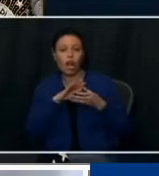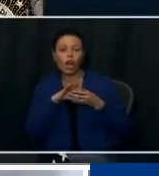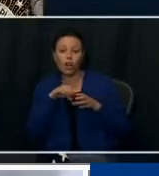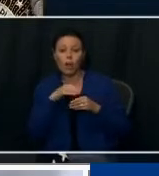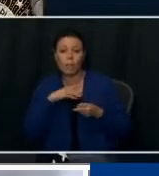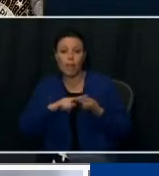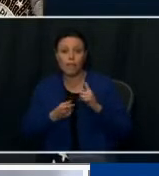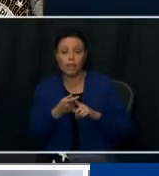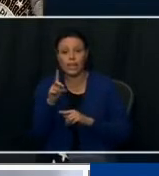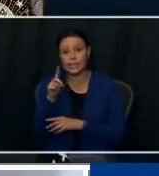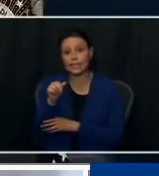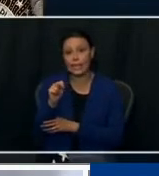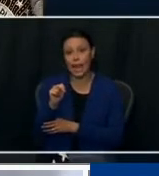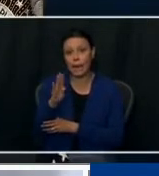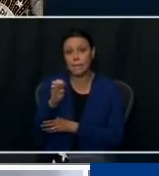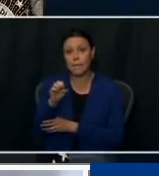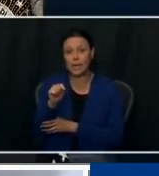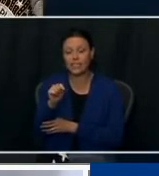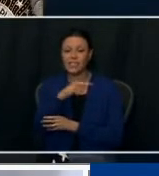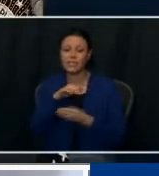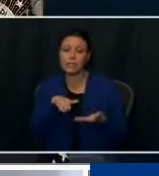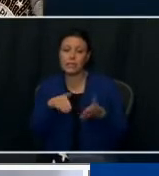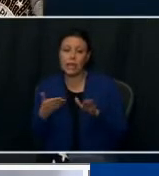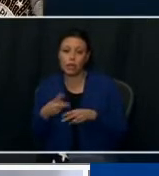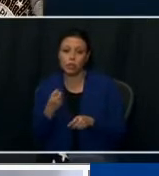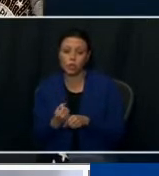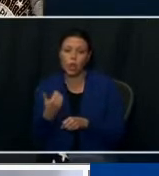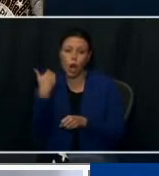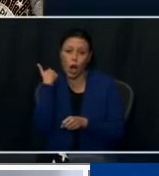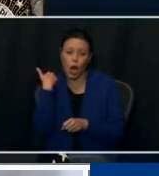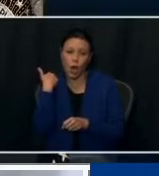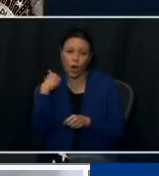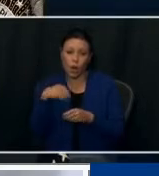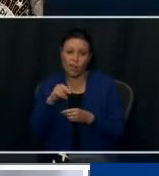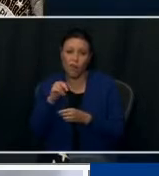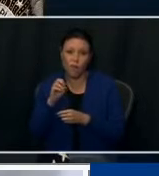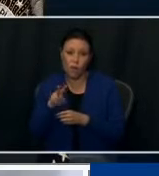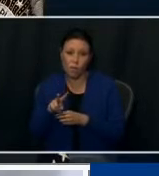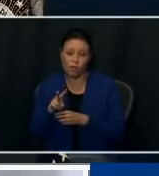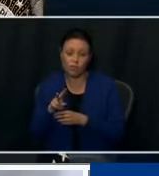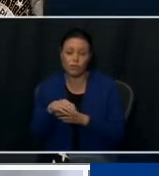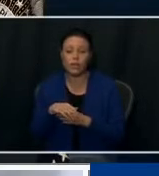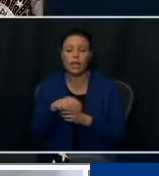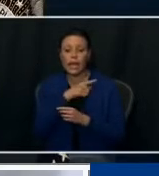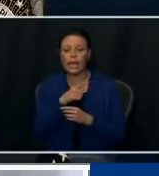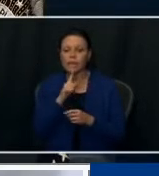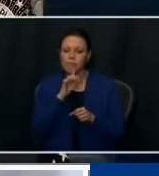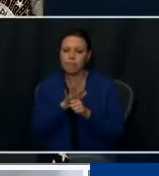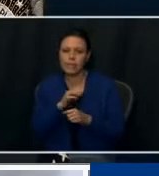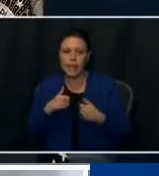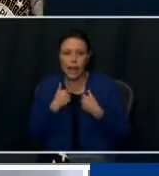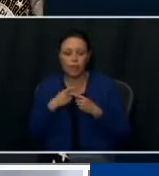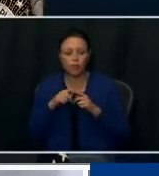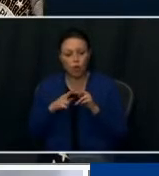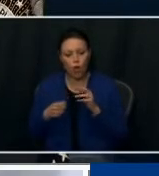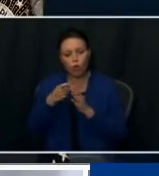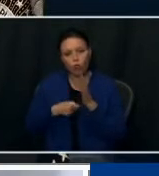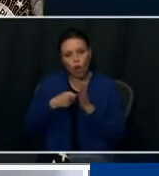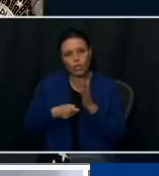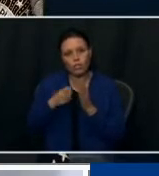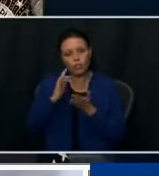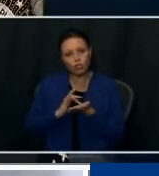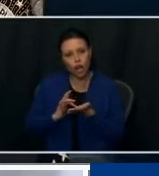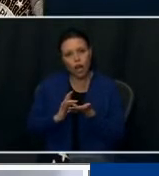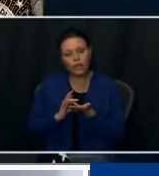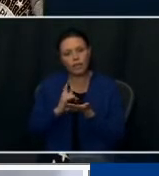colleague Dan best who passed away two years ago this month and he devoted his life to lowering drug costs for American patients putting up them at